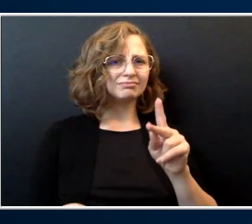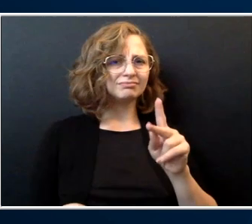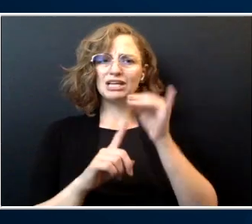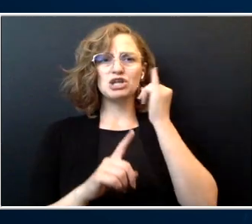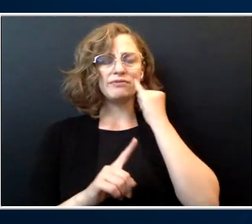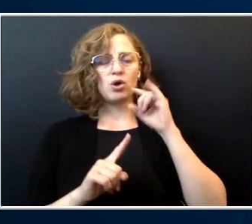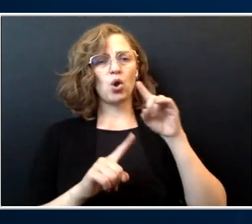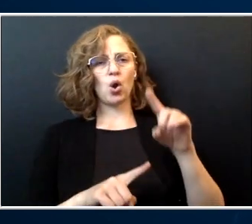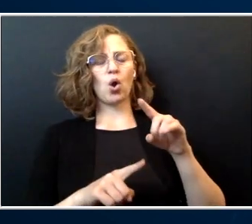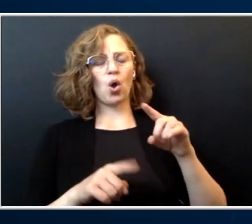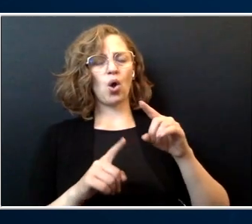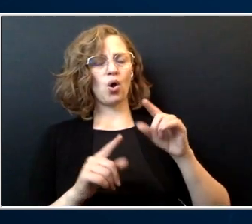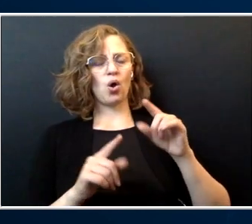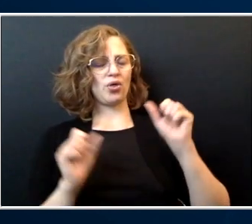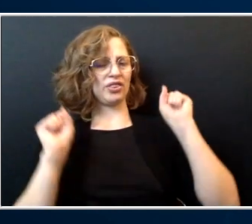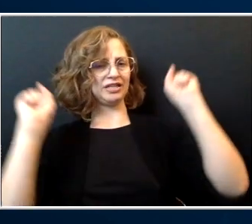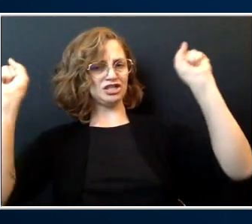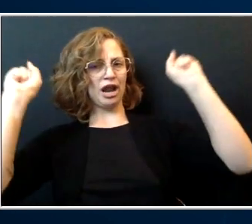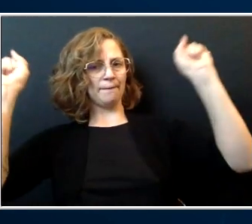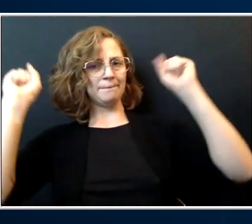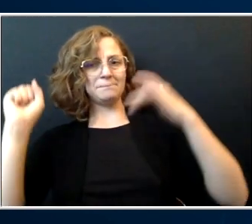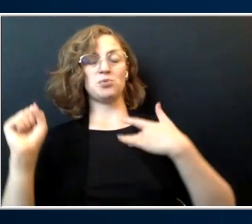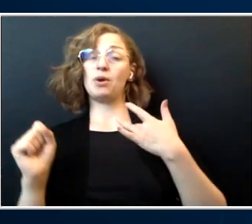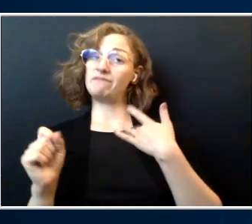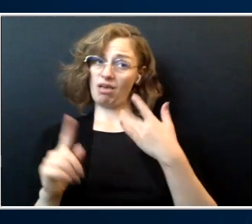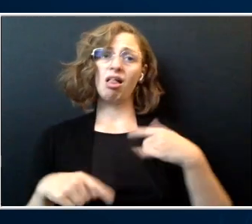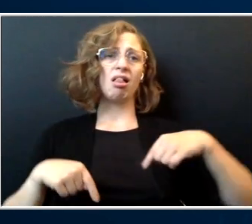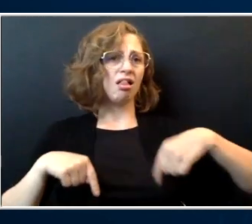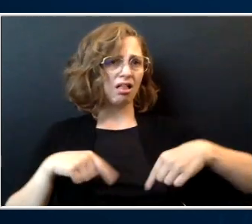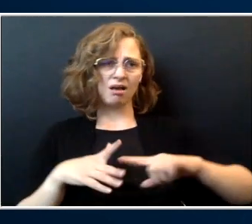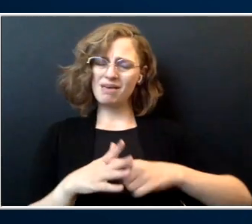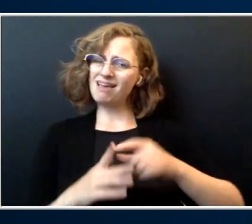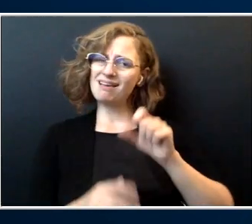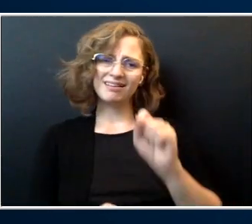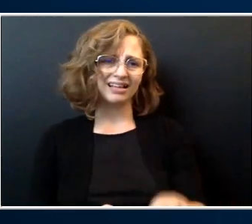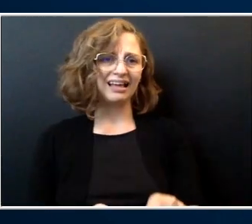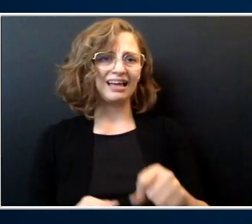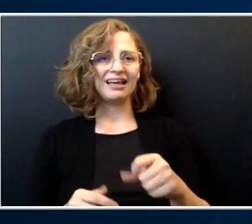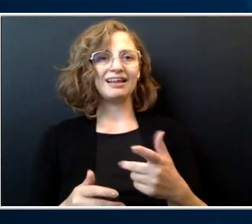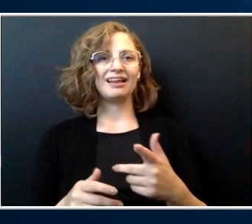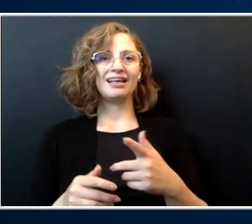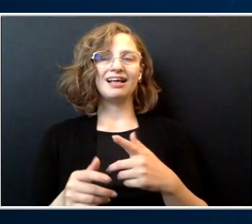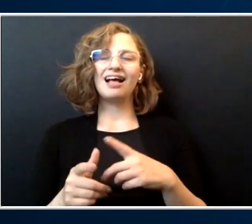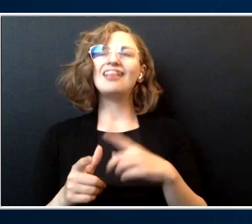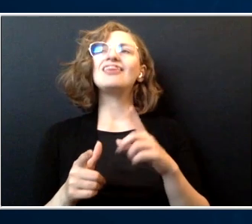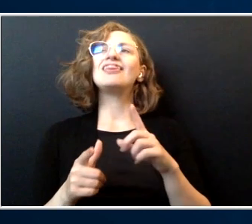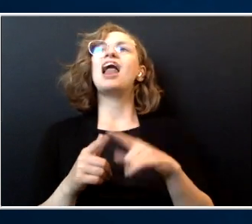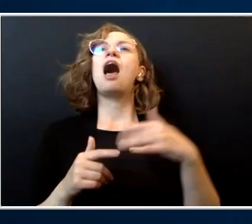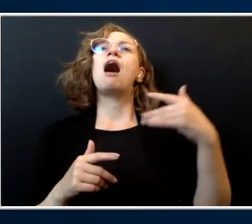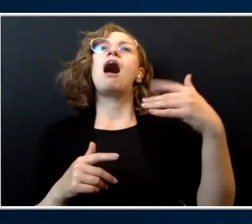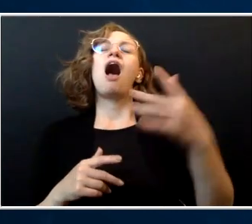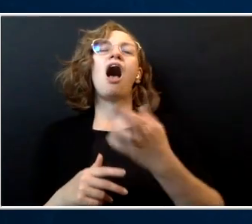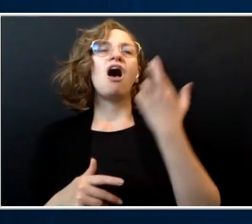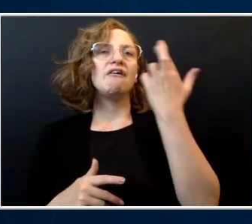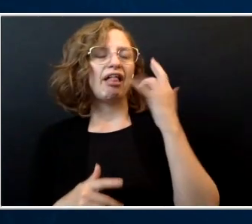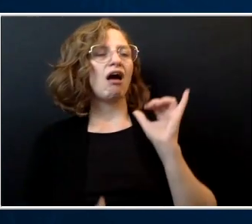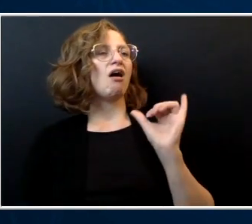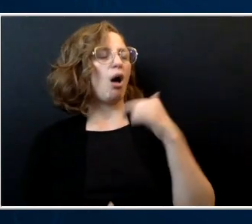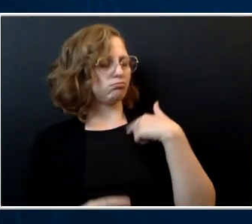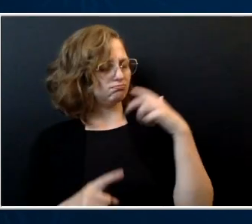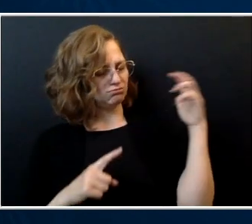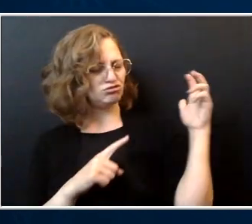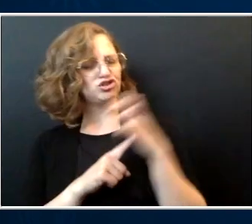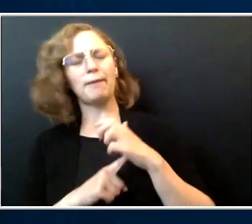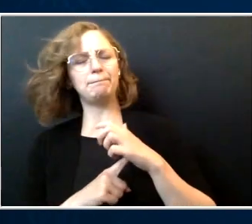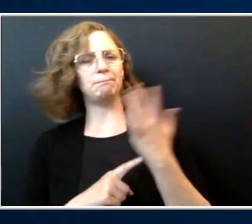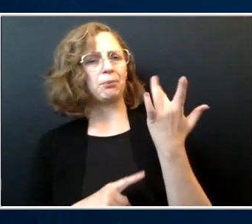then what you have to do is kind of work with yourself and realize you're still a champion because you're trying. and the more you try, that's when you're going to start really